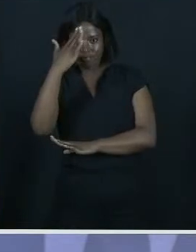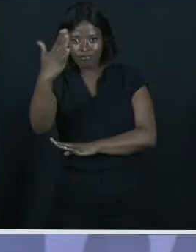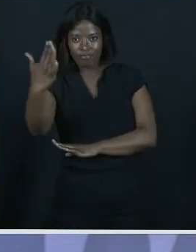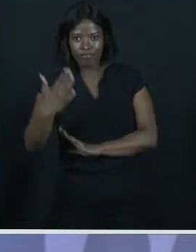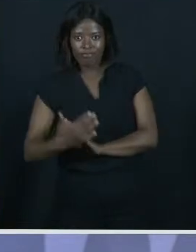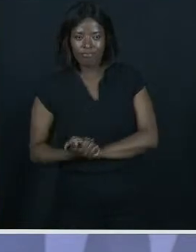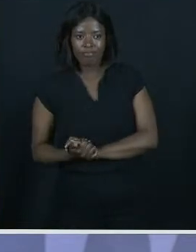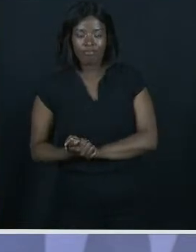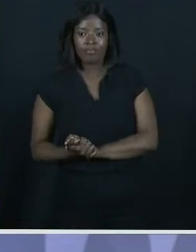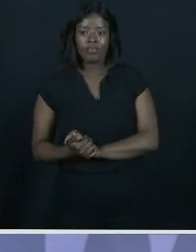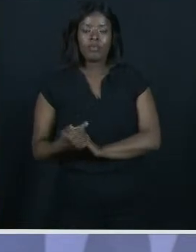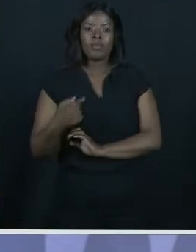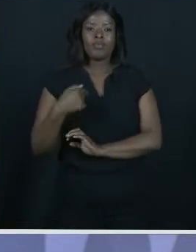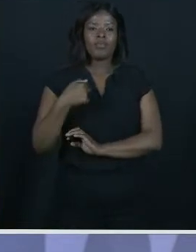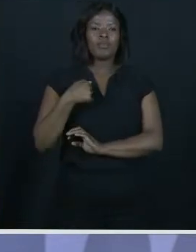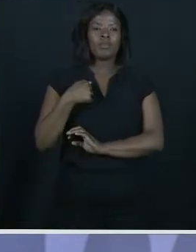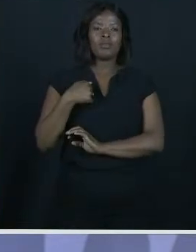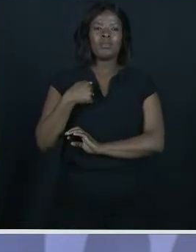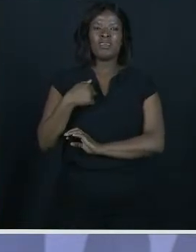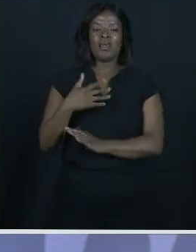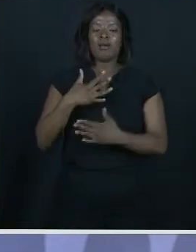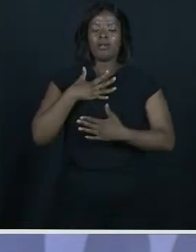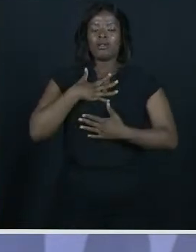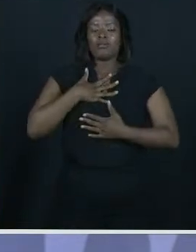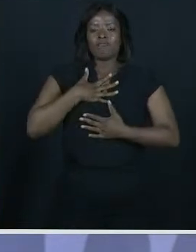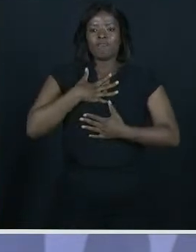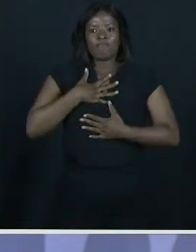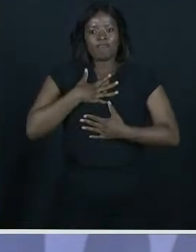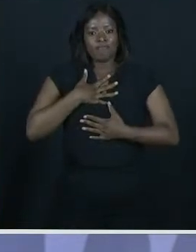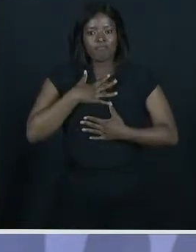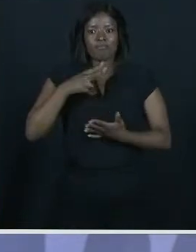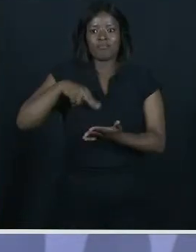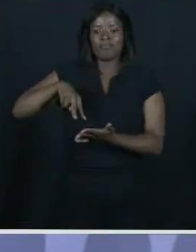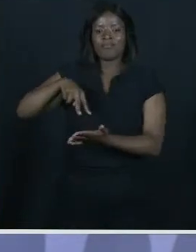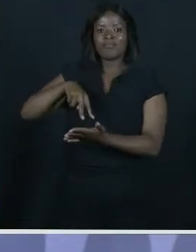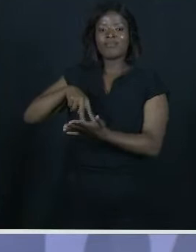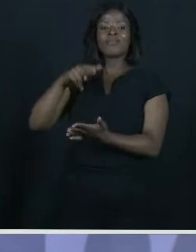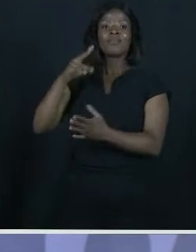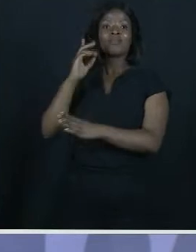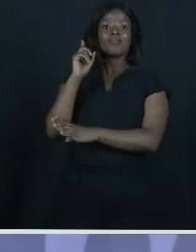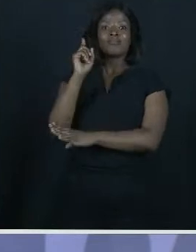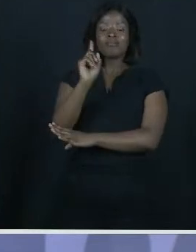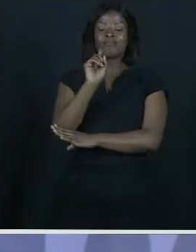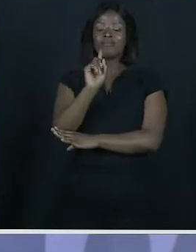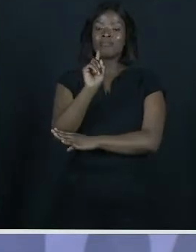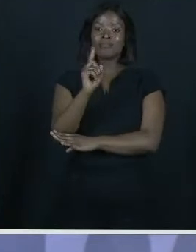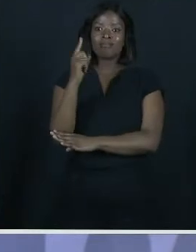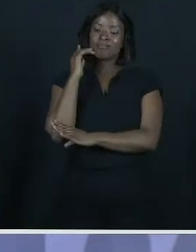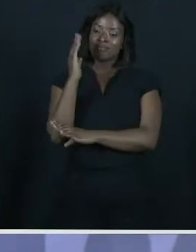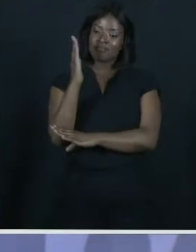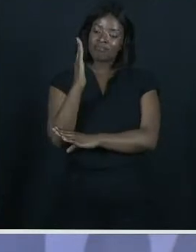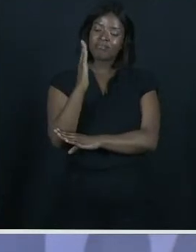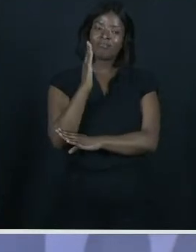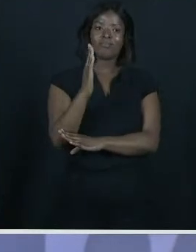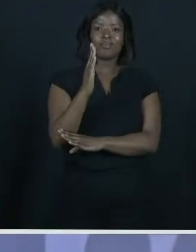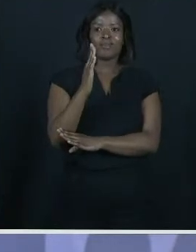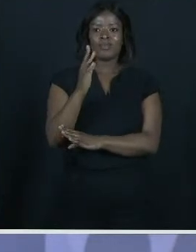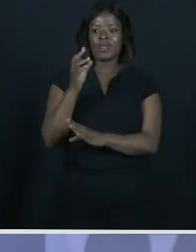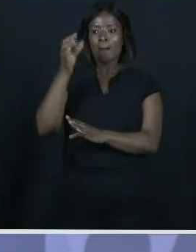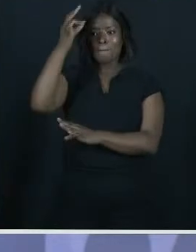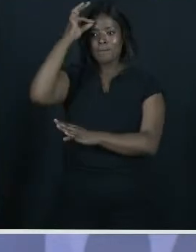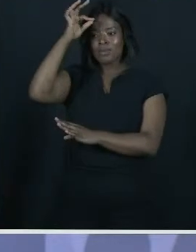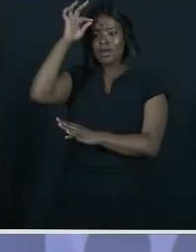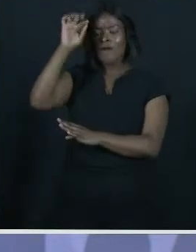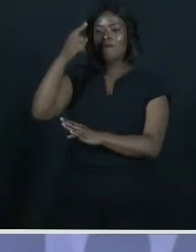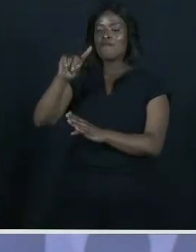I am so privileged to stand with you today to represent the government of the United